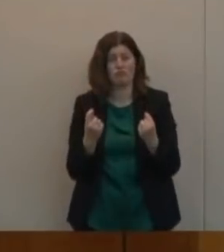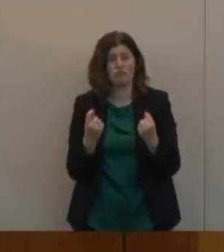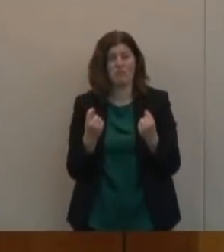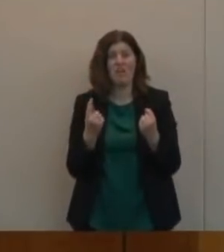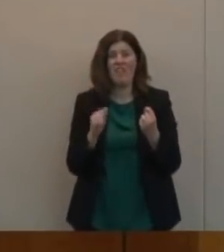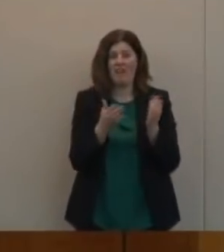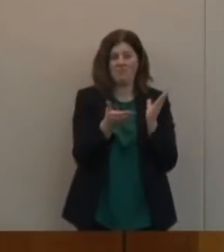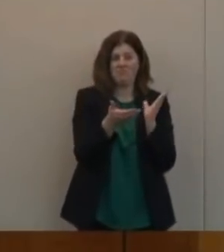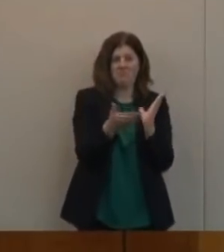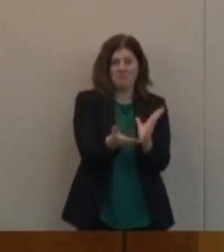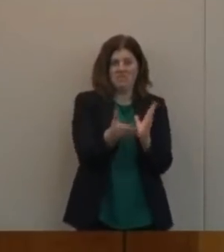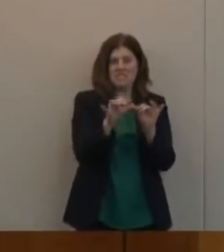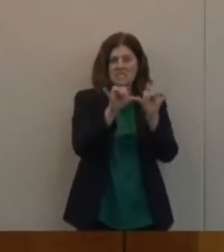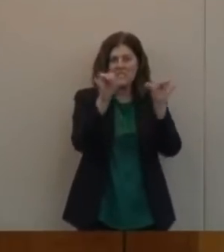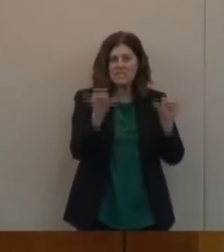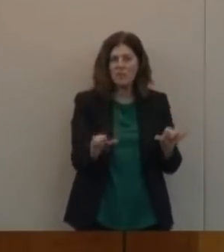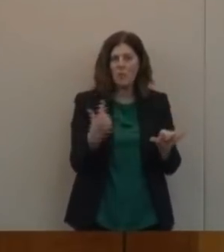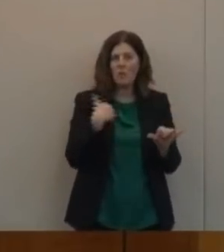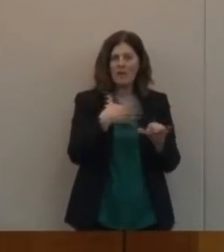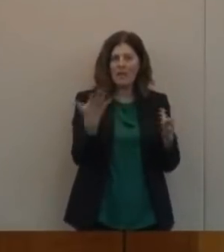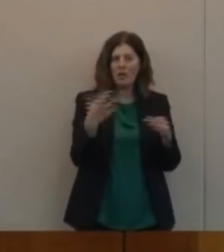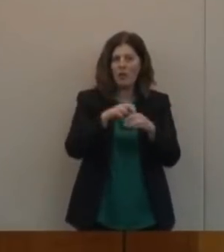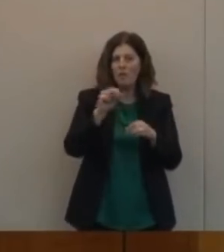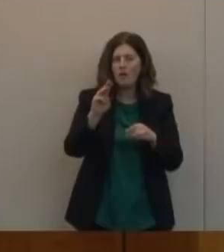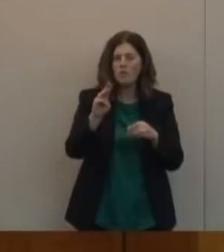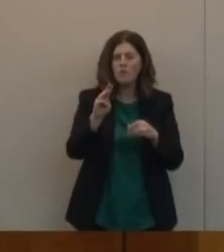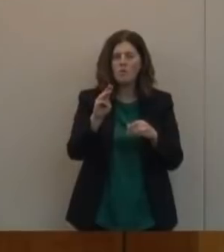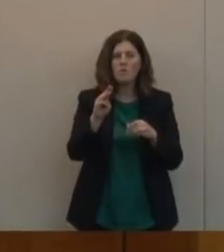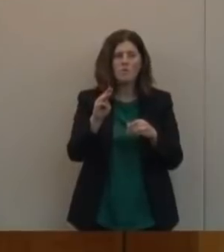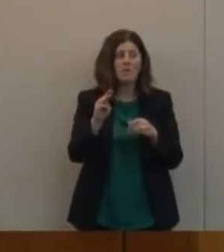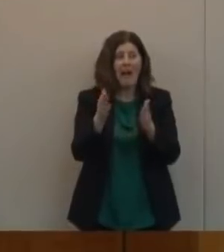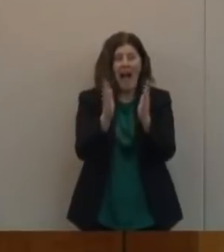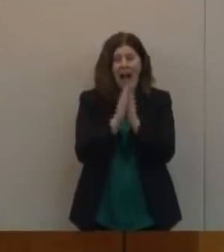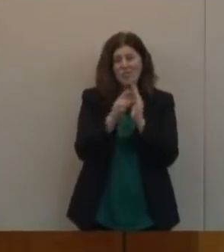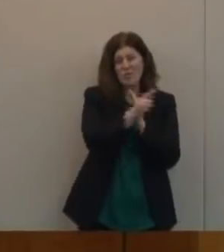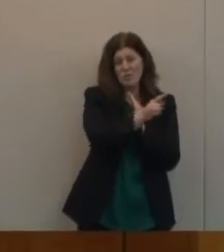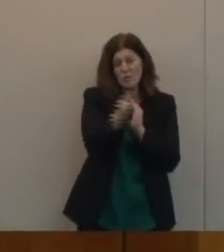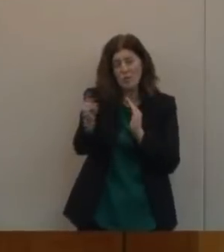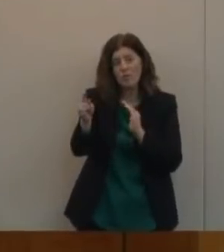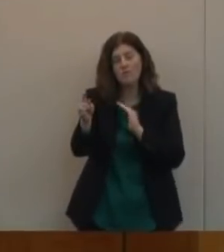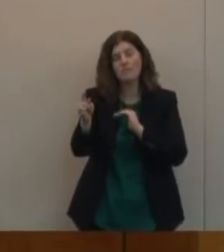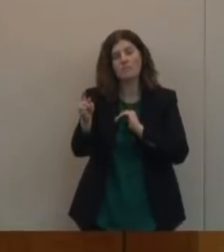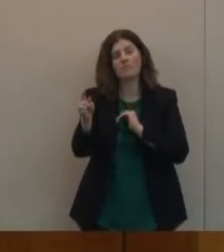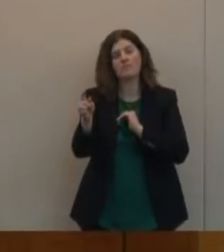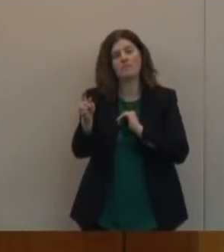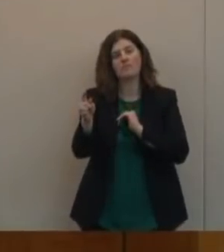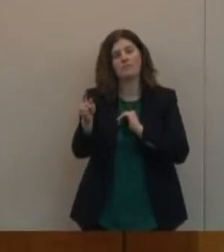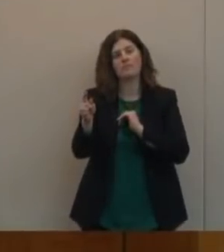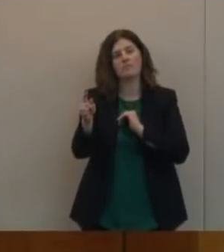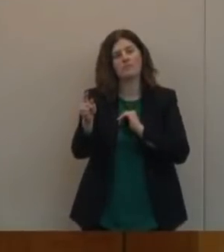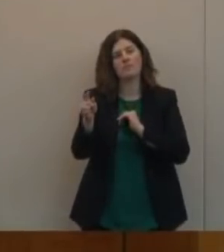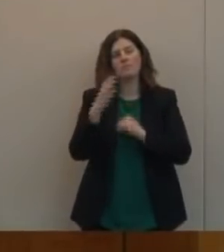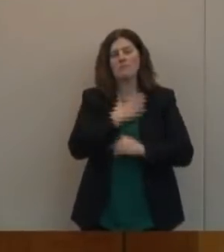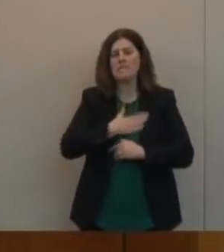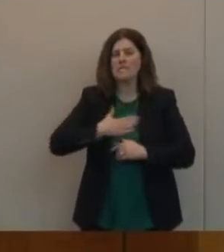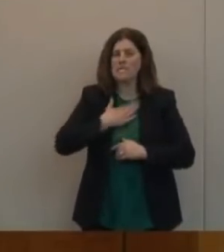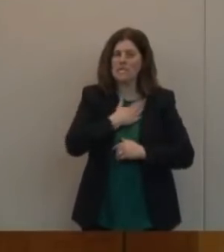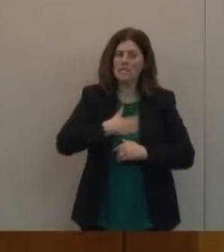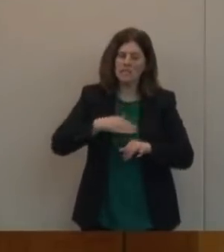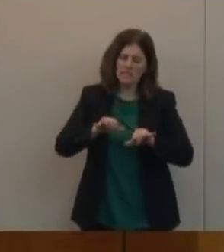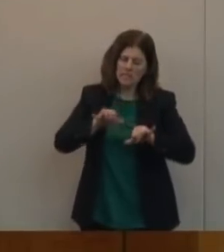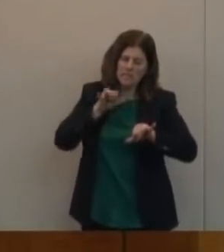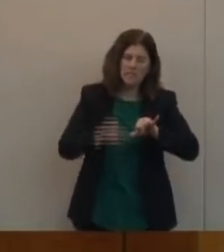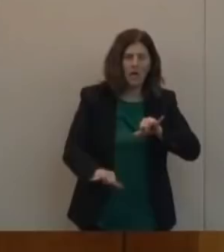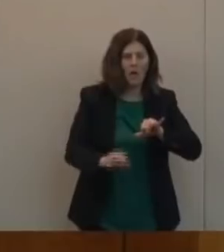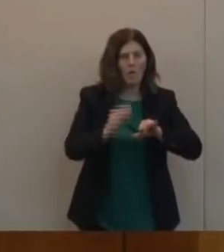delivery system in New Mexico can do to prepare is to ask all of you to practice that social distancing,